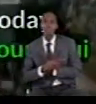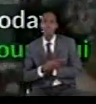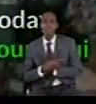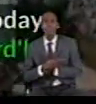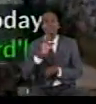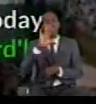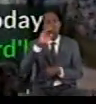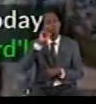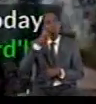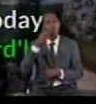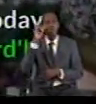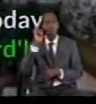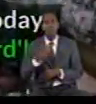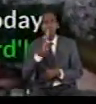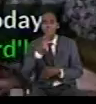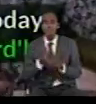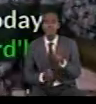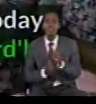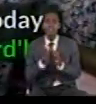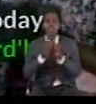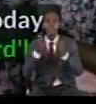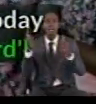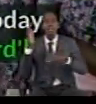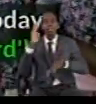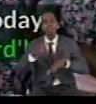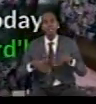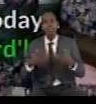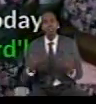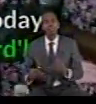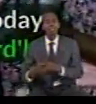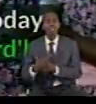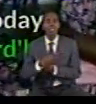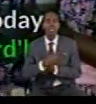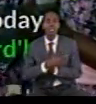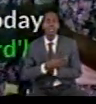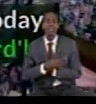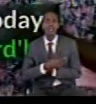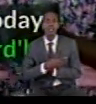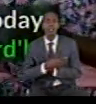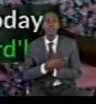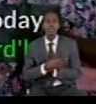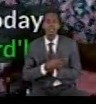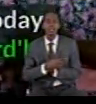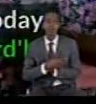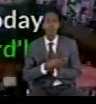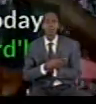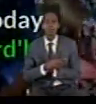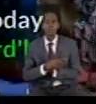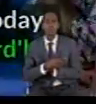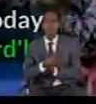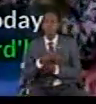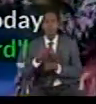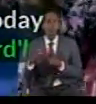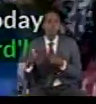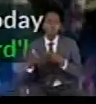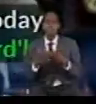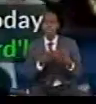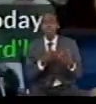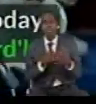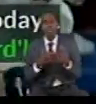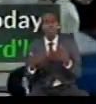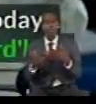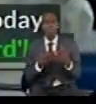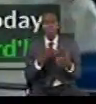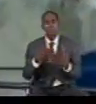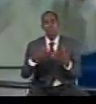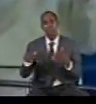Your tomorrow must be greater than today. No matter, no matter what I